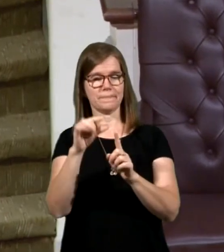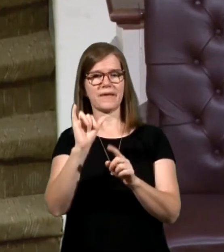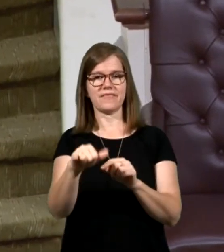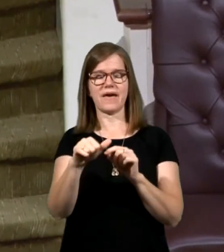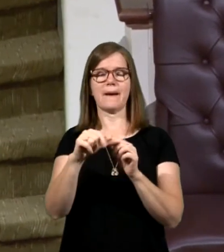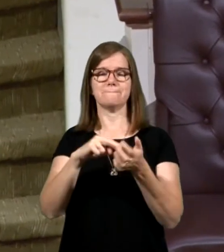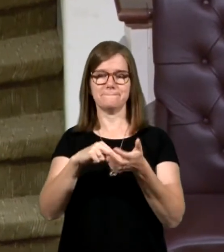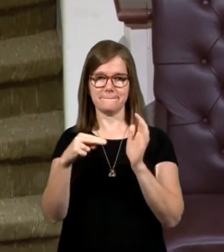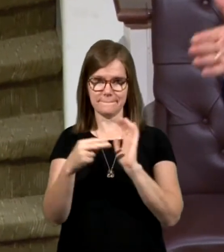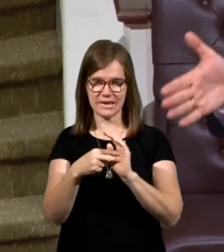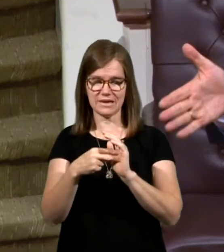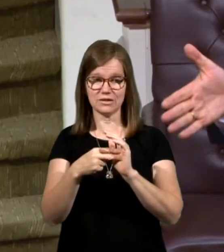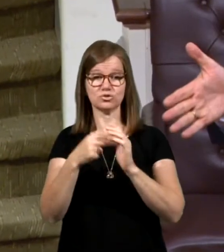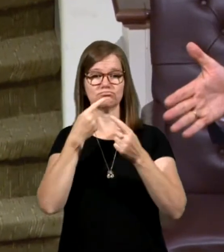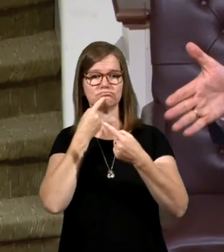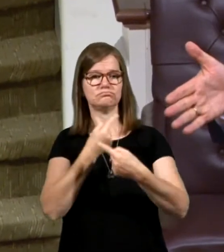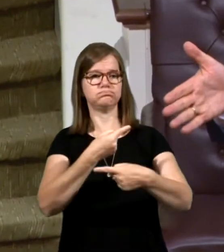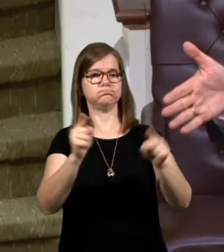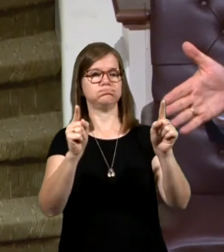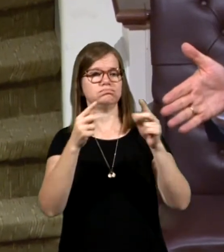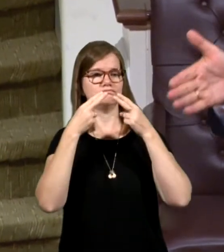declared innocent,